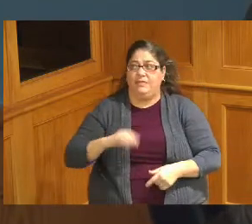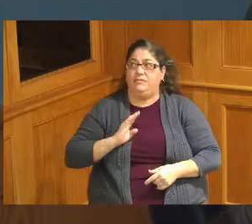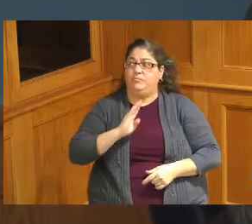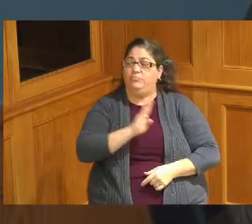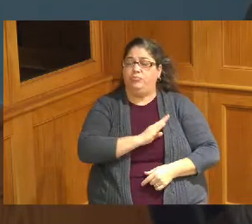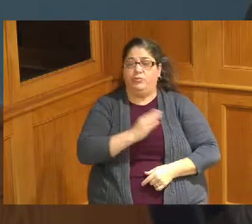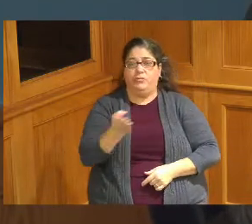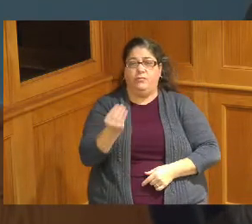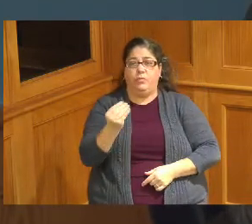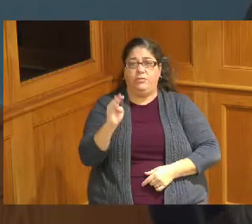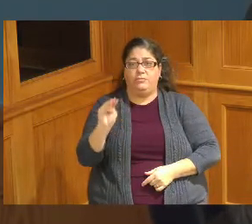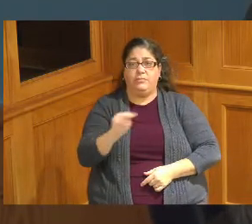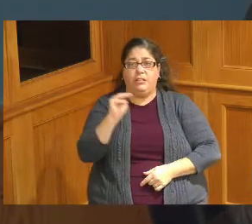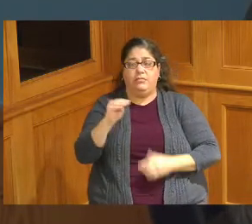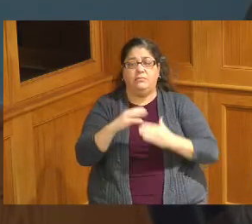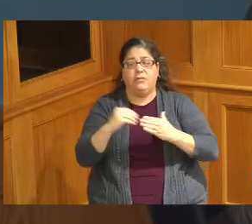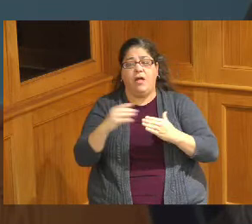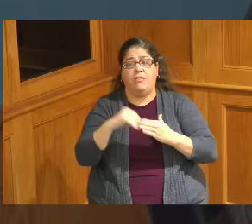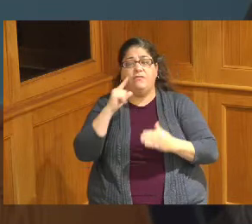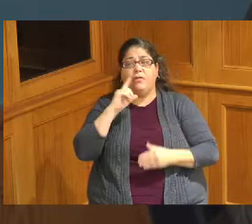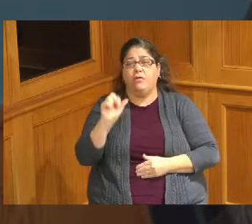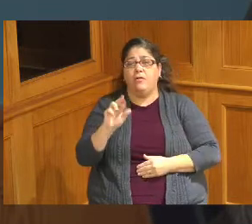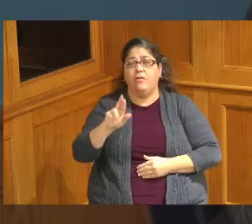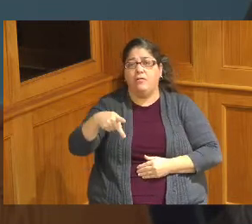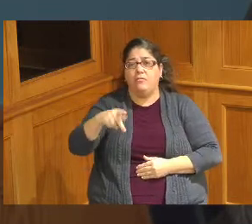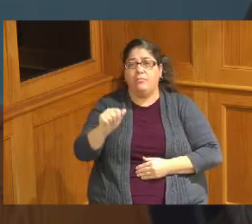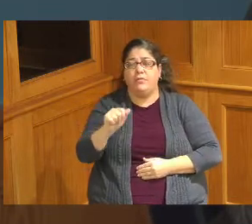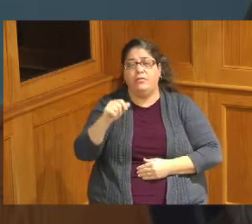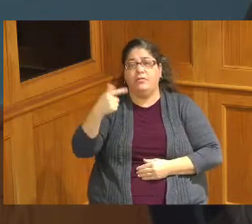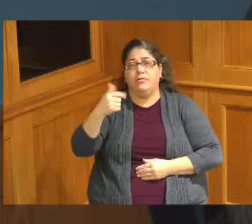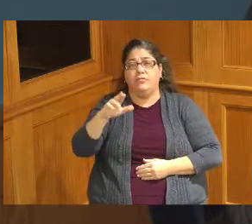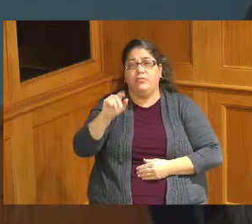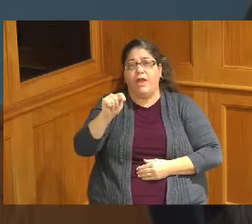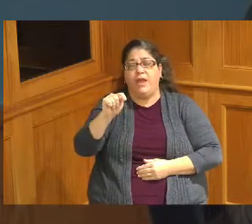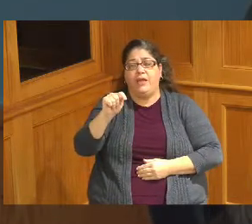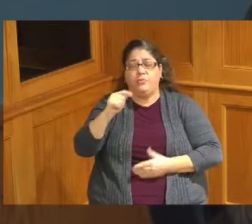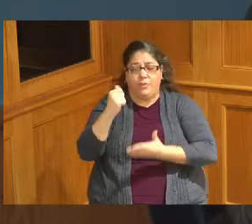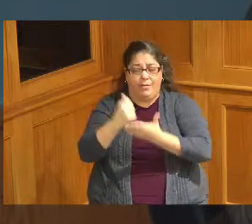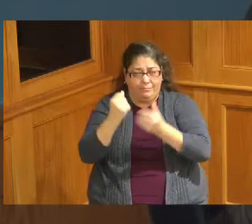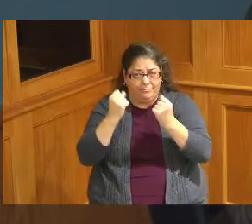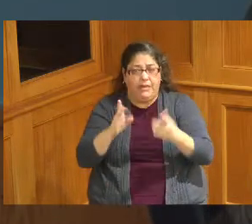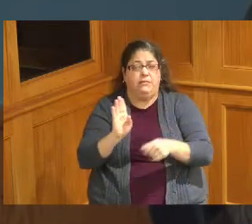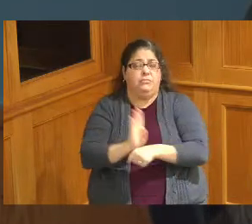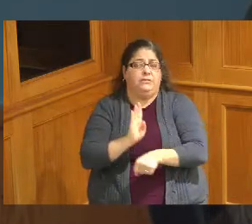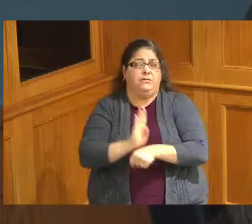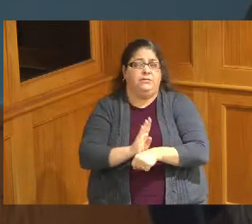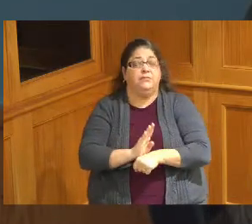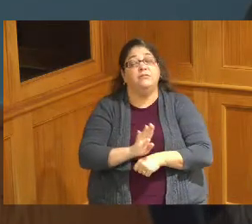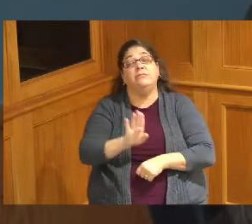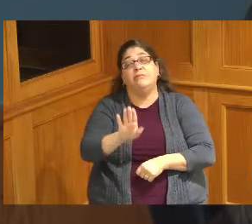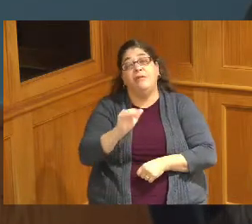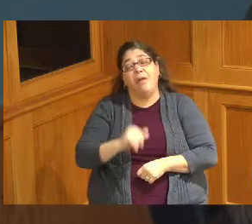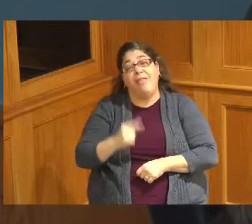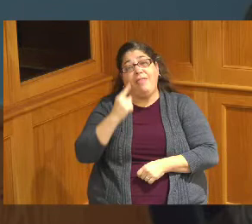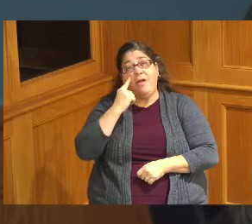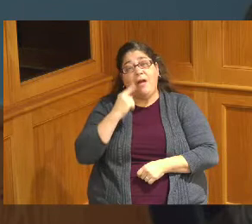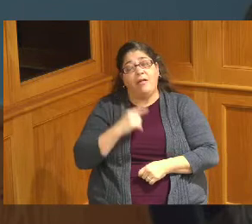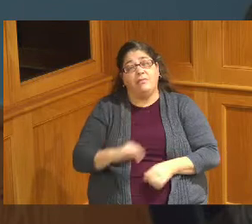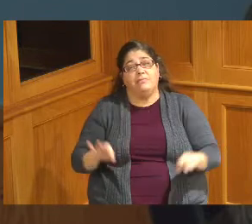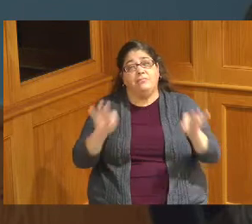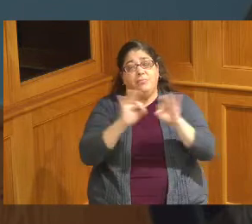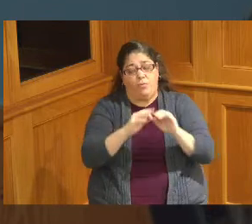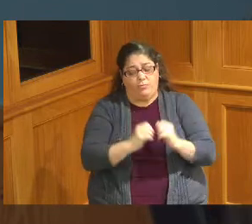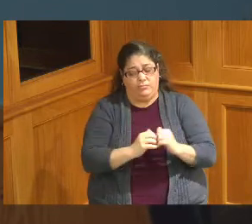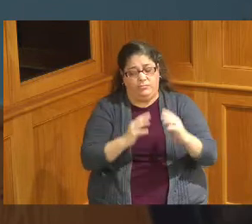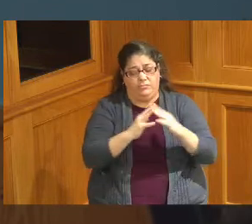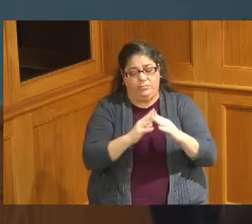million with the ARPA grants and helping a lot of businesses. One of the things I thought was to be important is to have an Office of Small